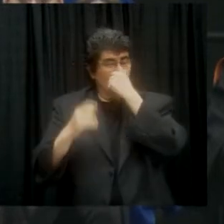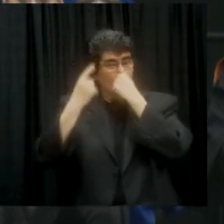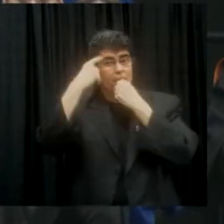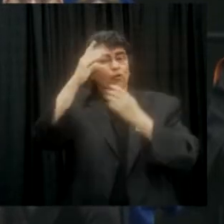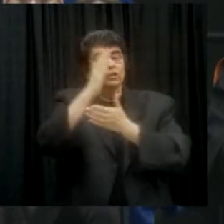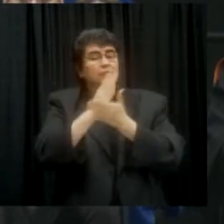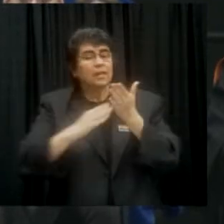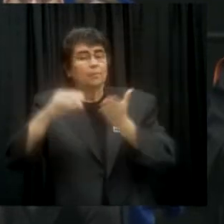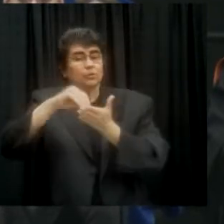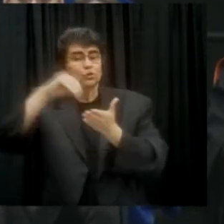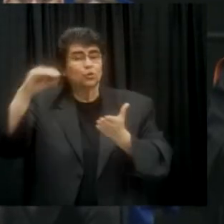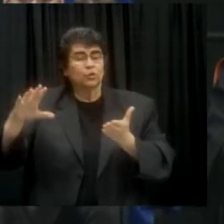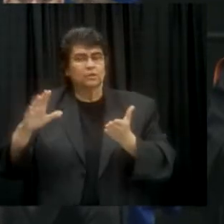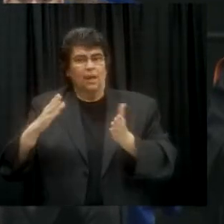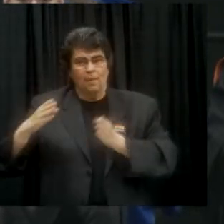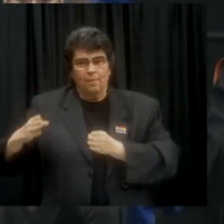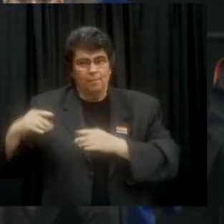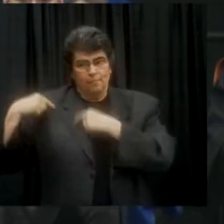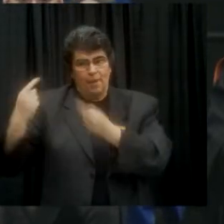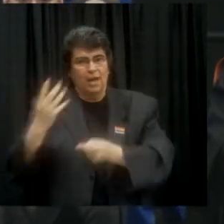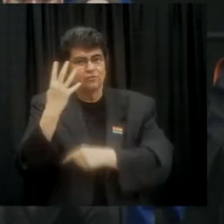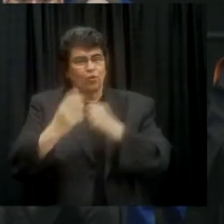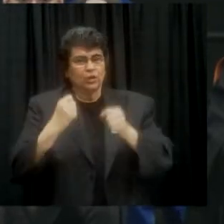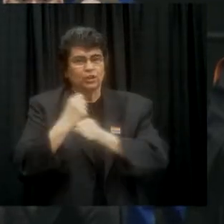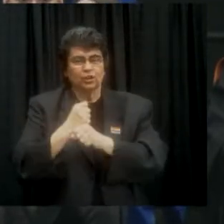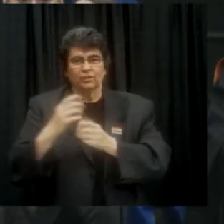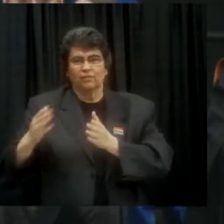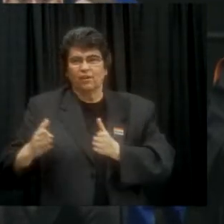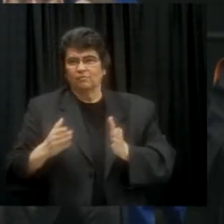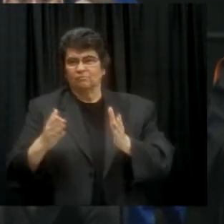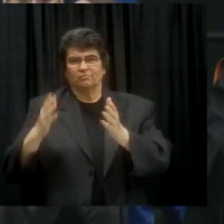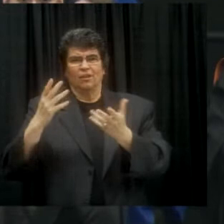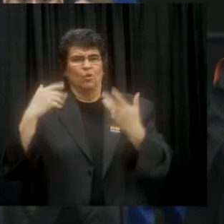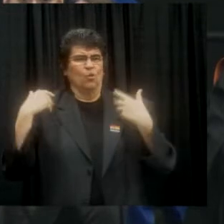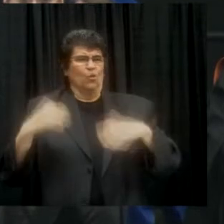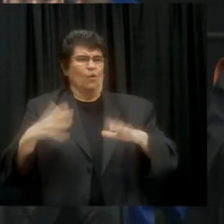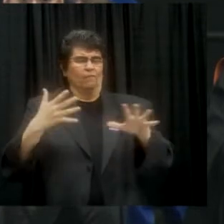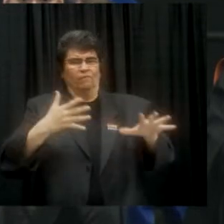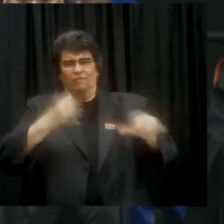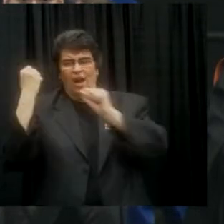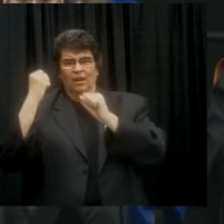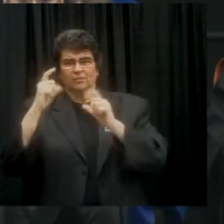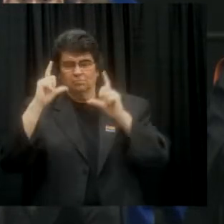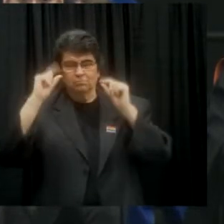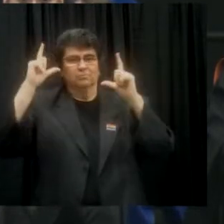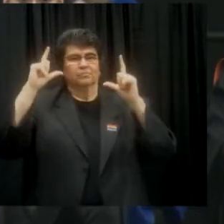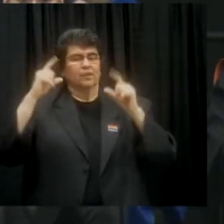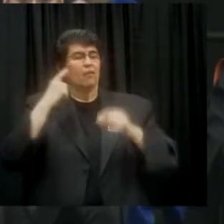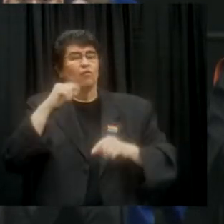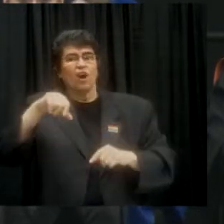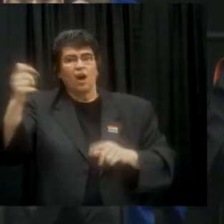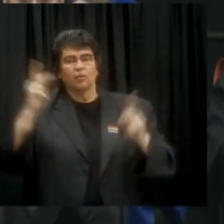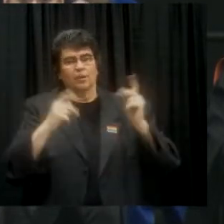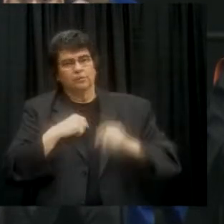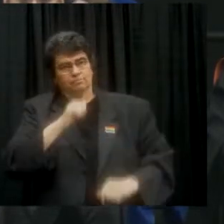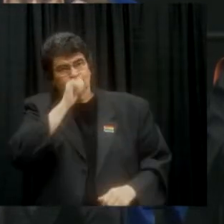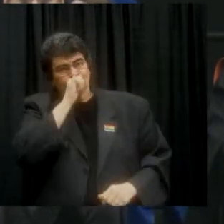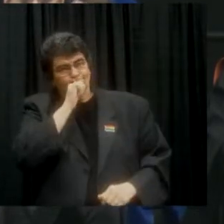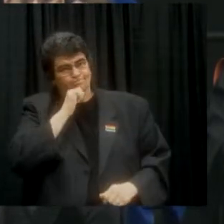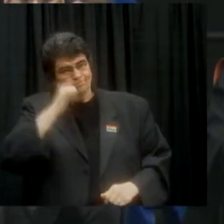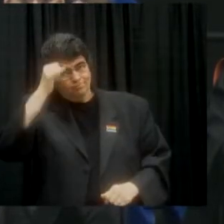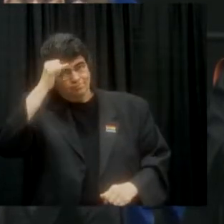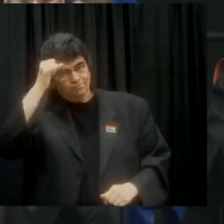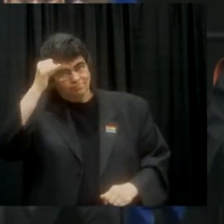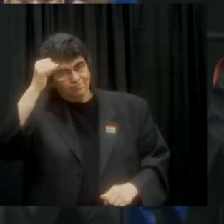some students, the past 4 years of high school went by way too quickly. For others, it was painfully slow.